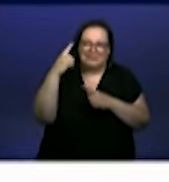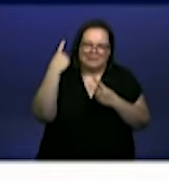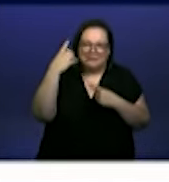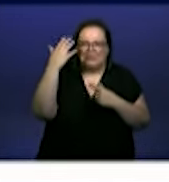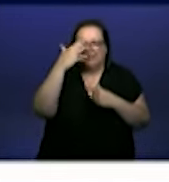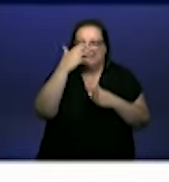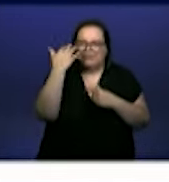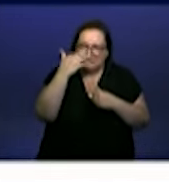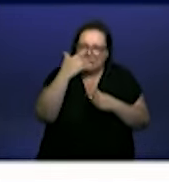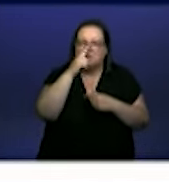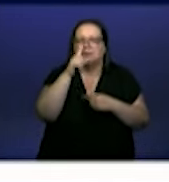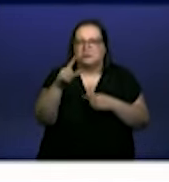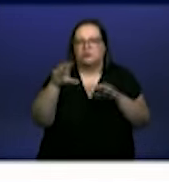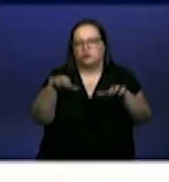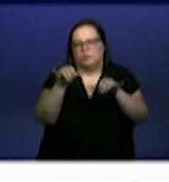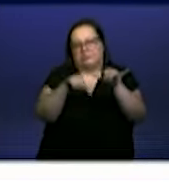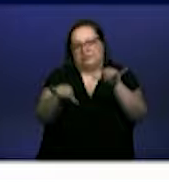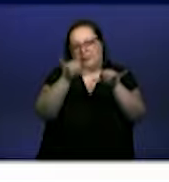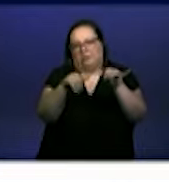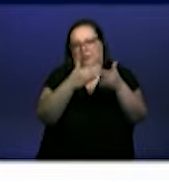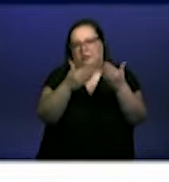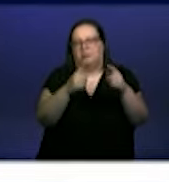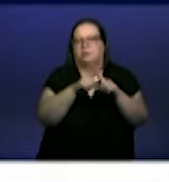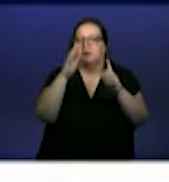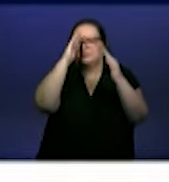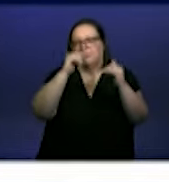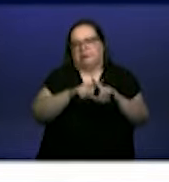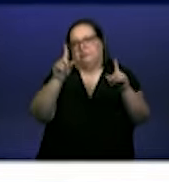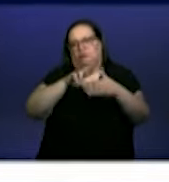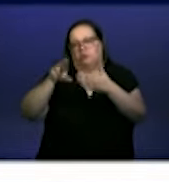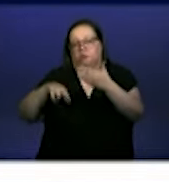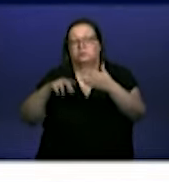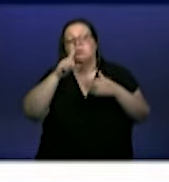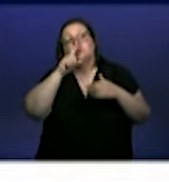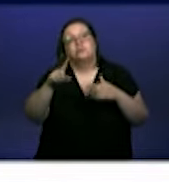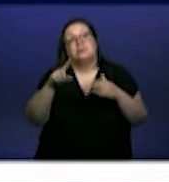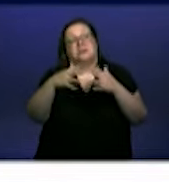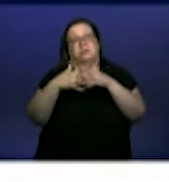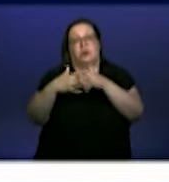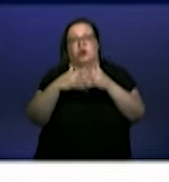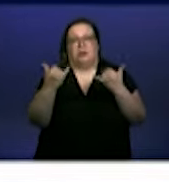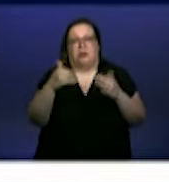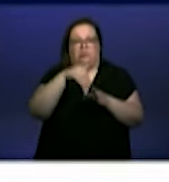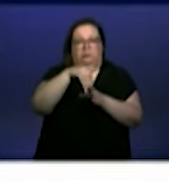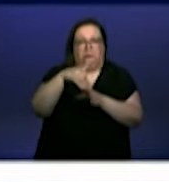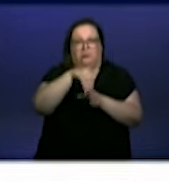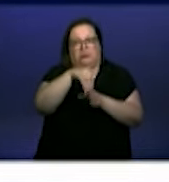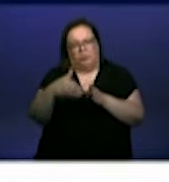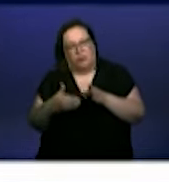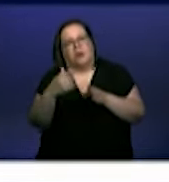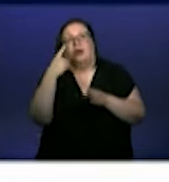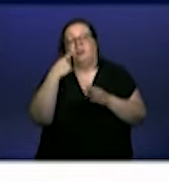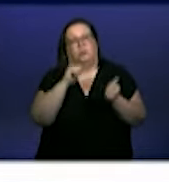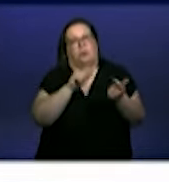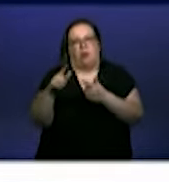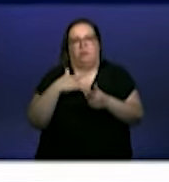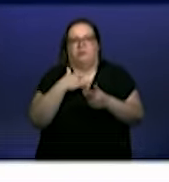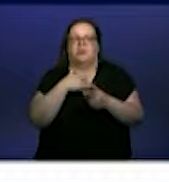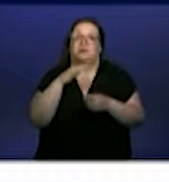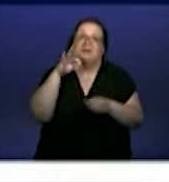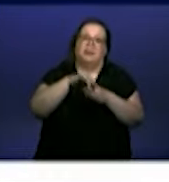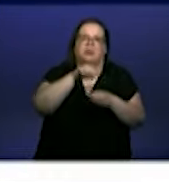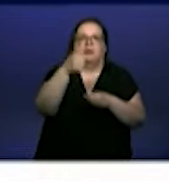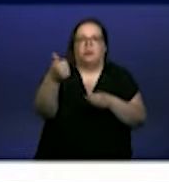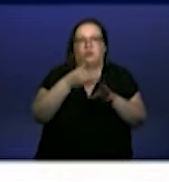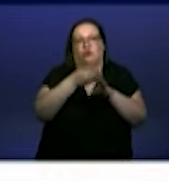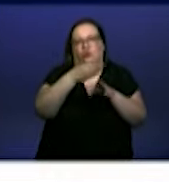different result. Look, America is at a tipping point. I think we all feel it. And electing another career politician isn't the answer, they're the